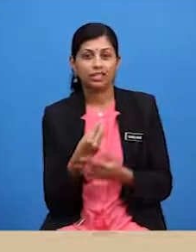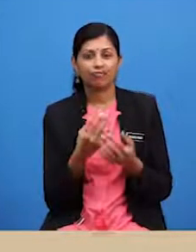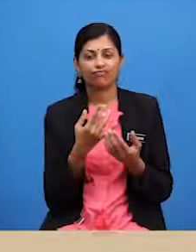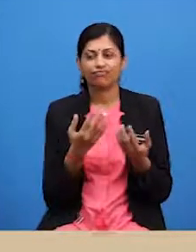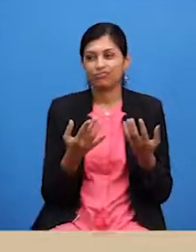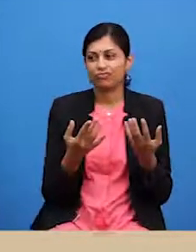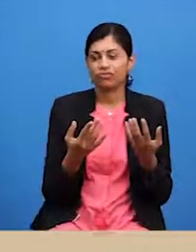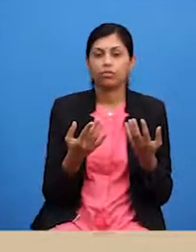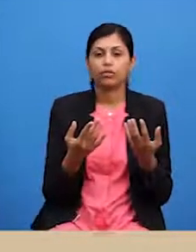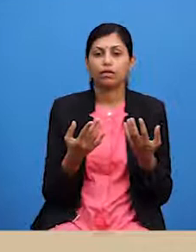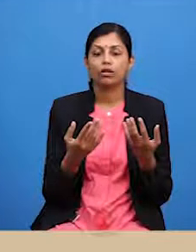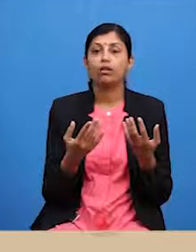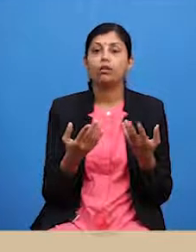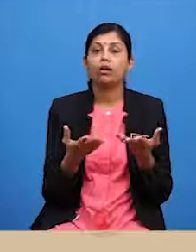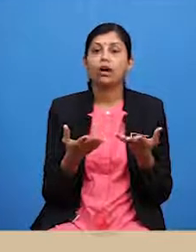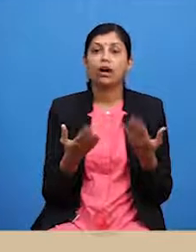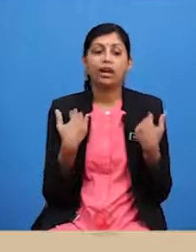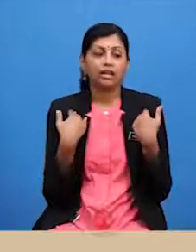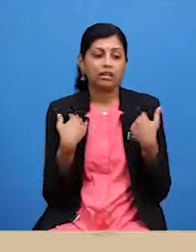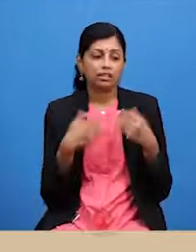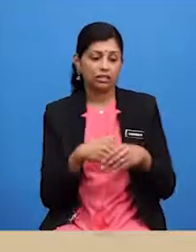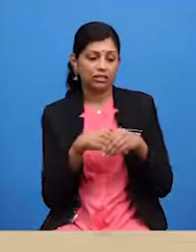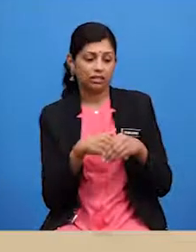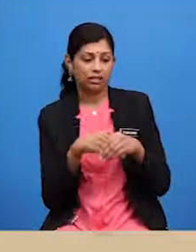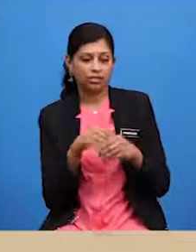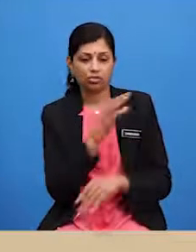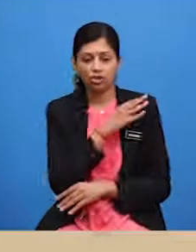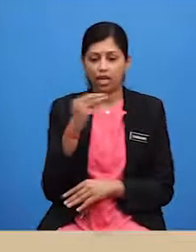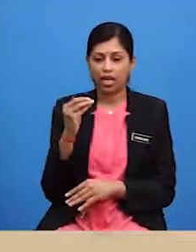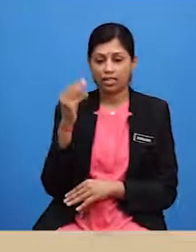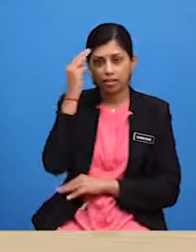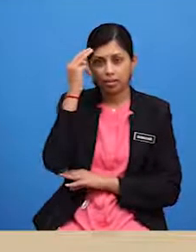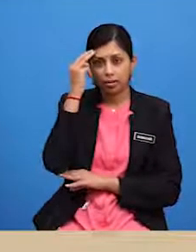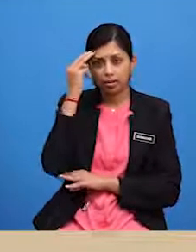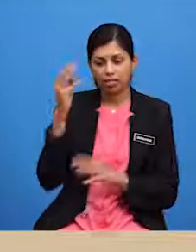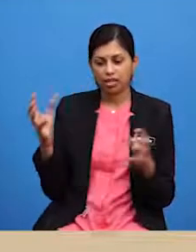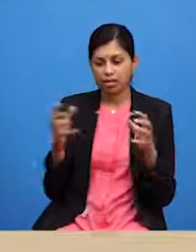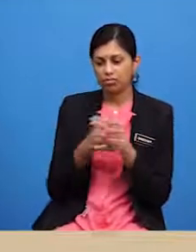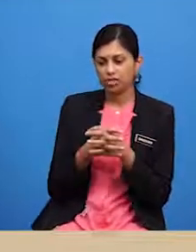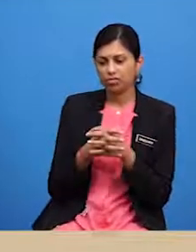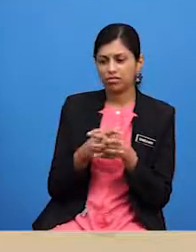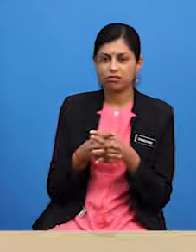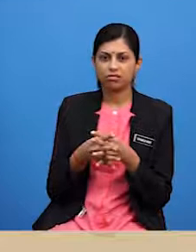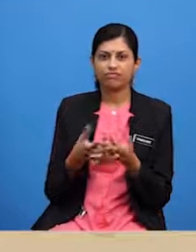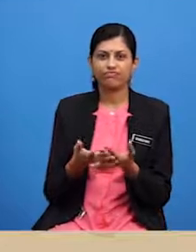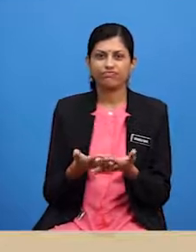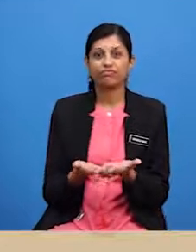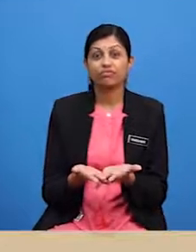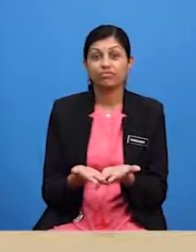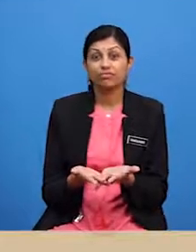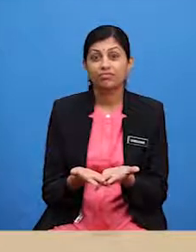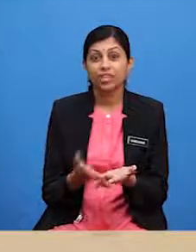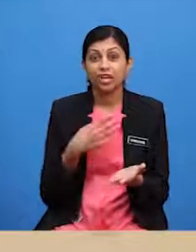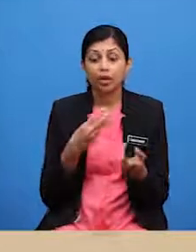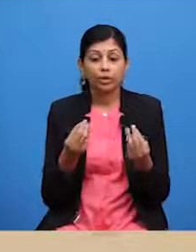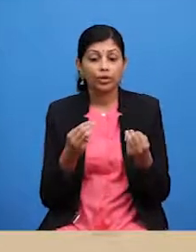the building has a bit of the English architecture and Malay carpentry. I would like to get